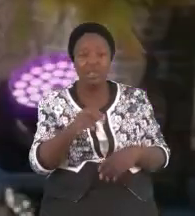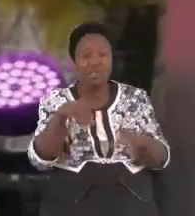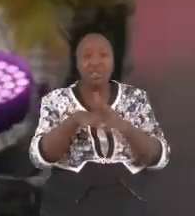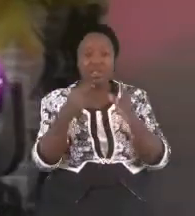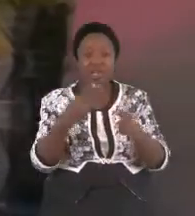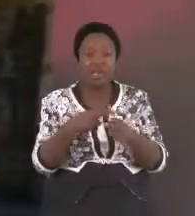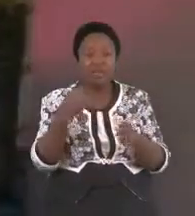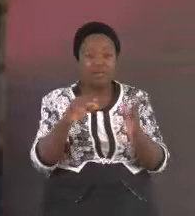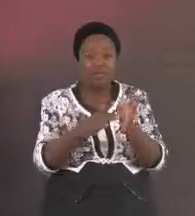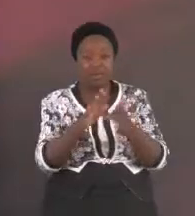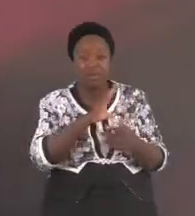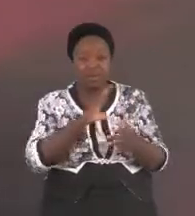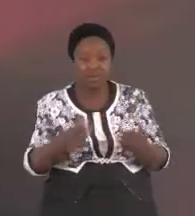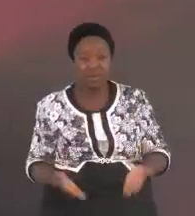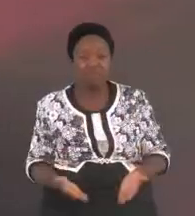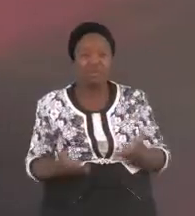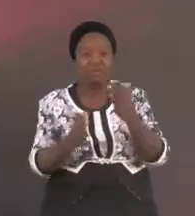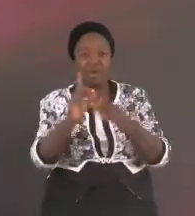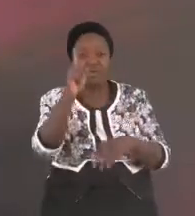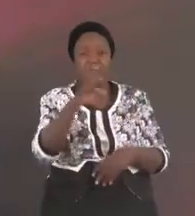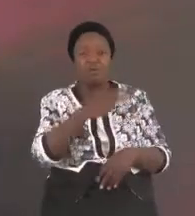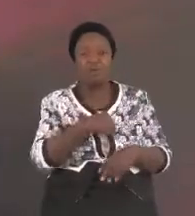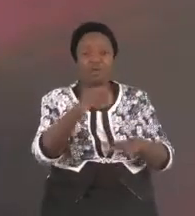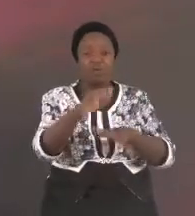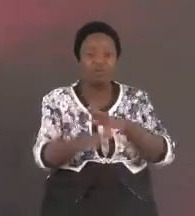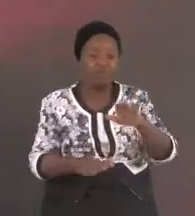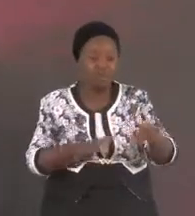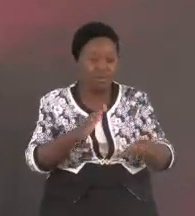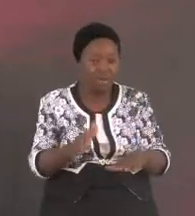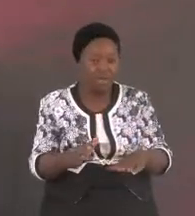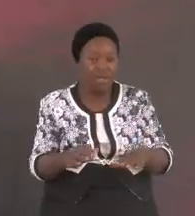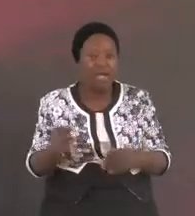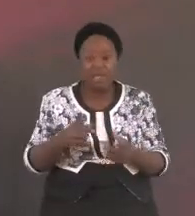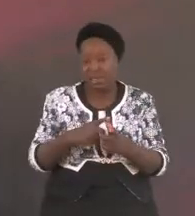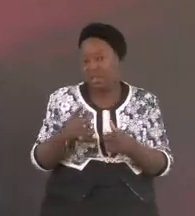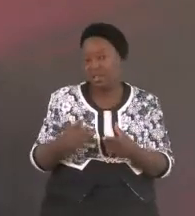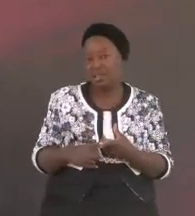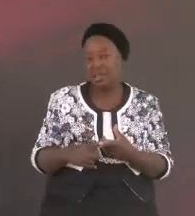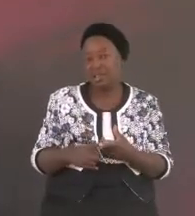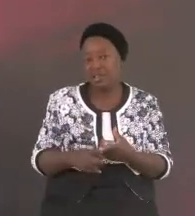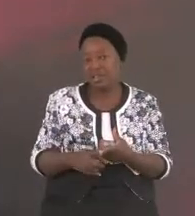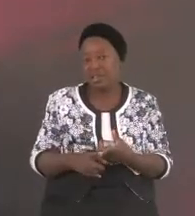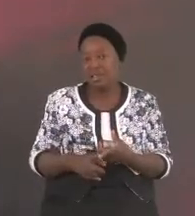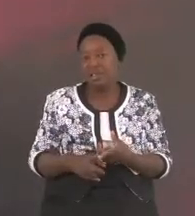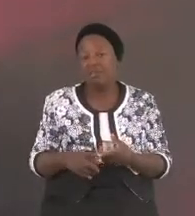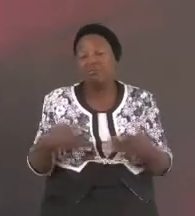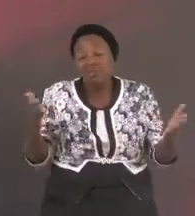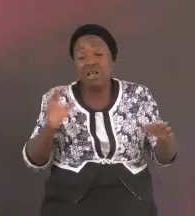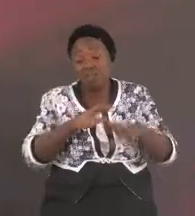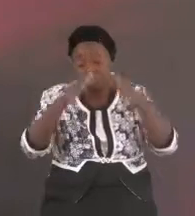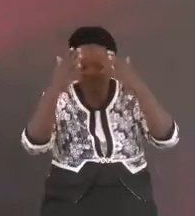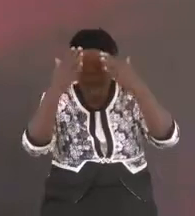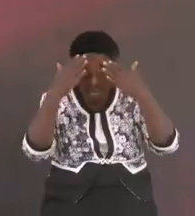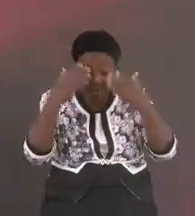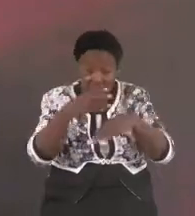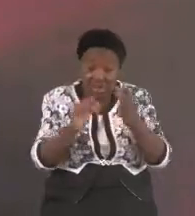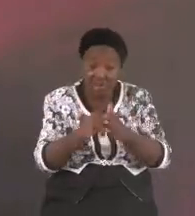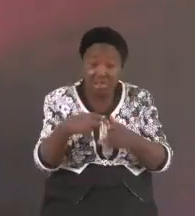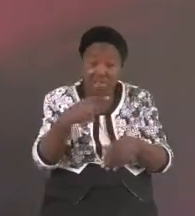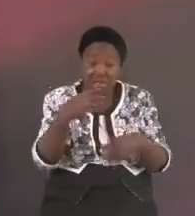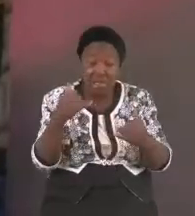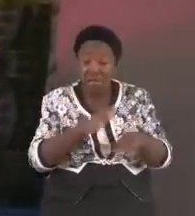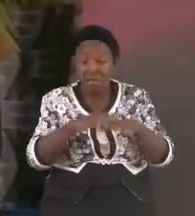said, I hear that one is new. All I know is what John said more than 10, 15 years